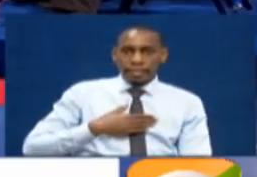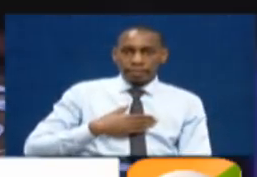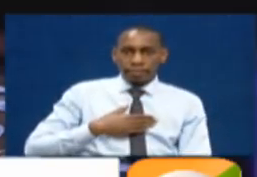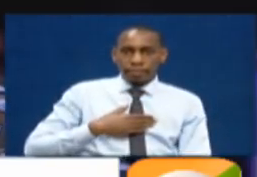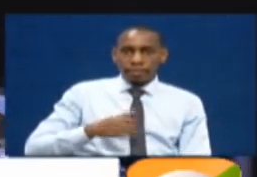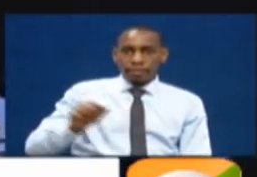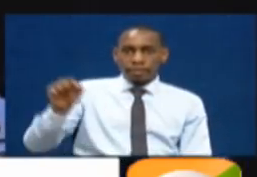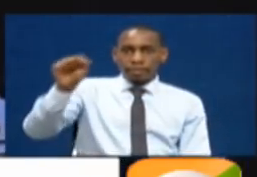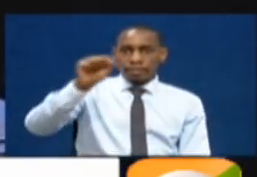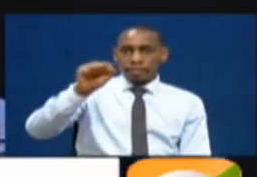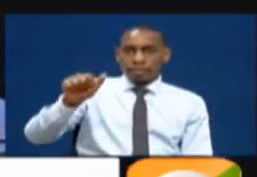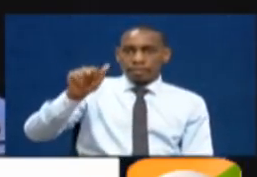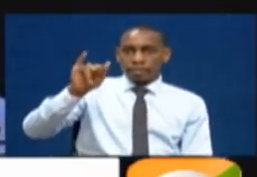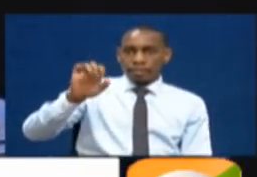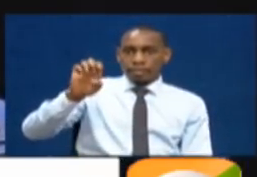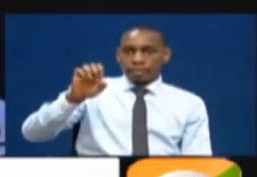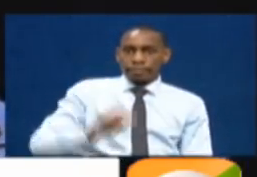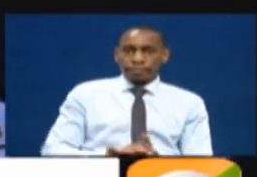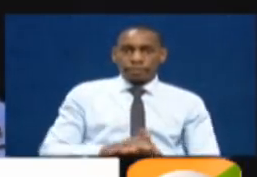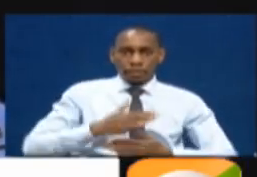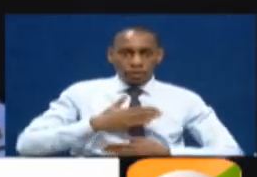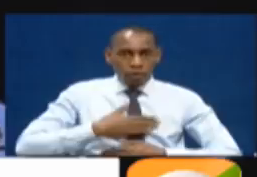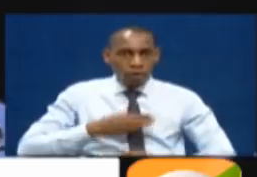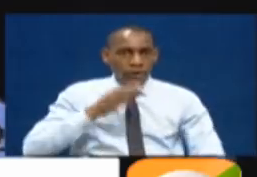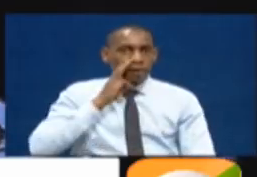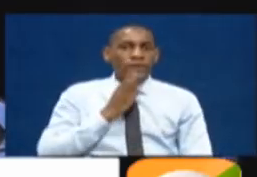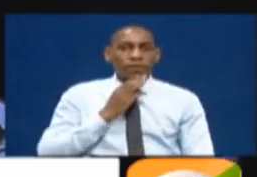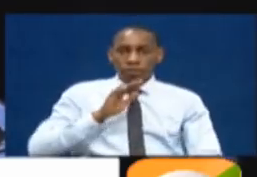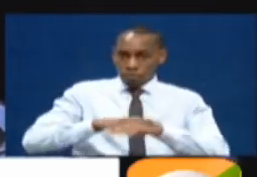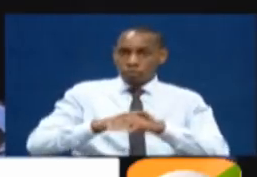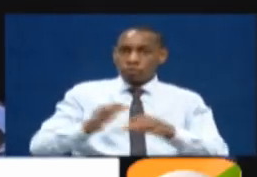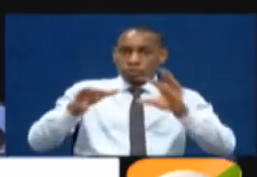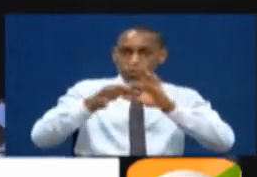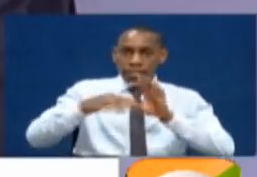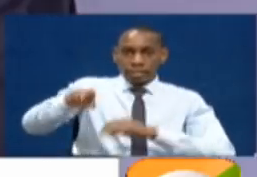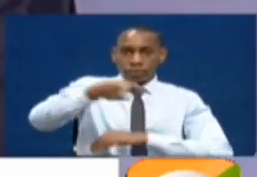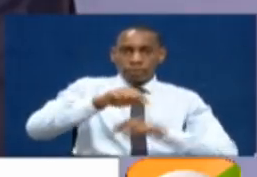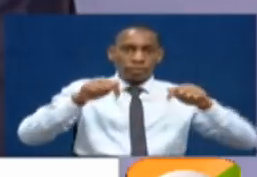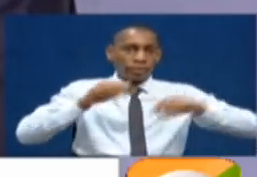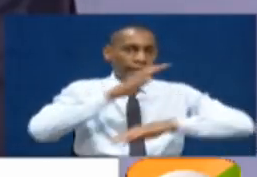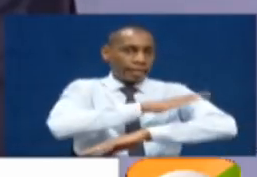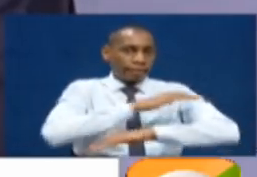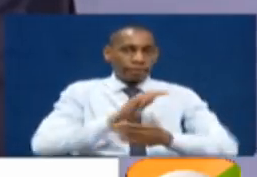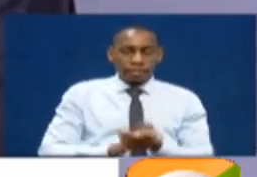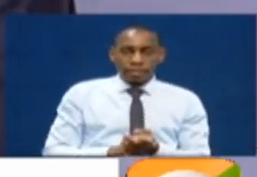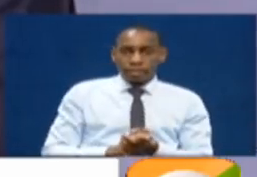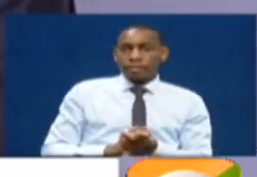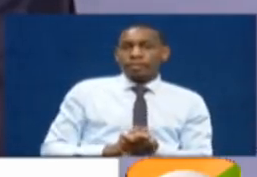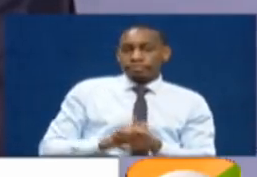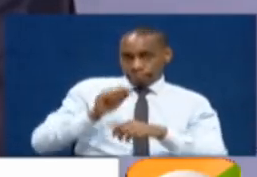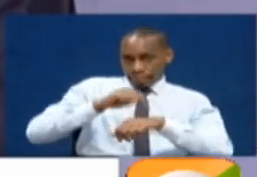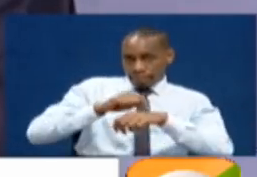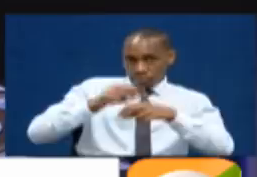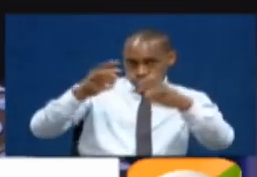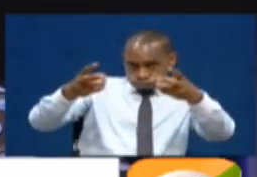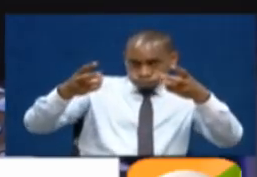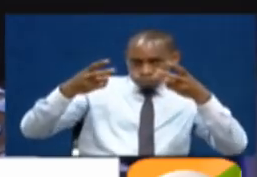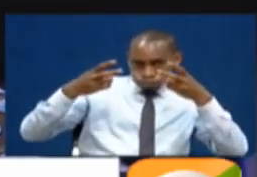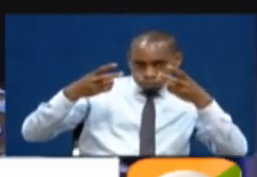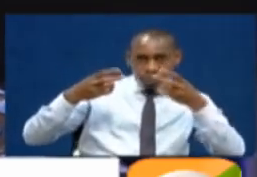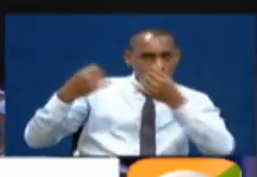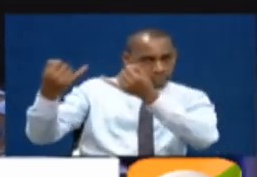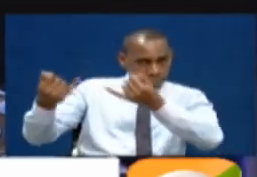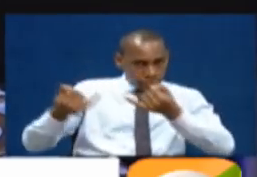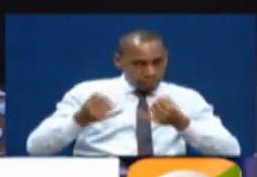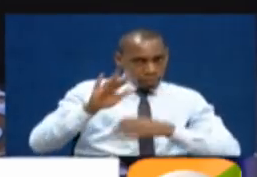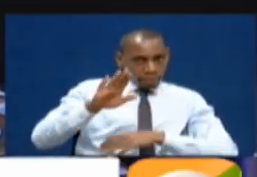Tseibe. Honorable Mudavadi, it's good to have you with us this evening. You know, when I listened to your introduction